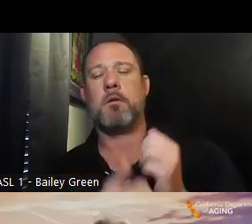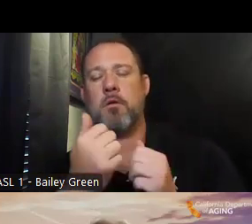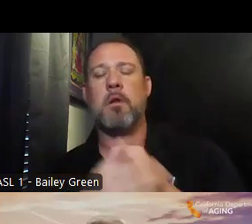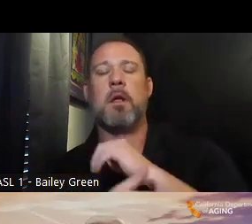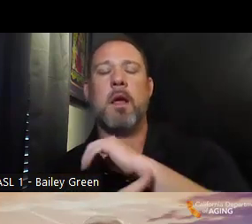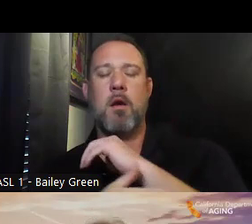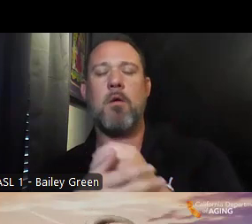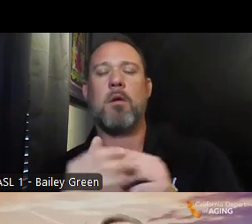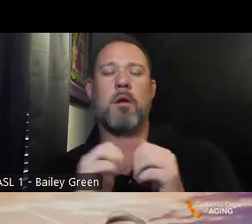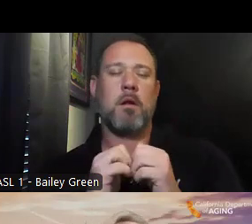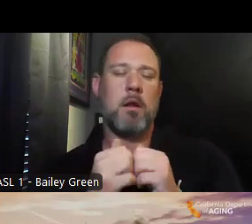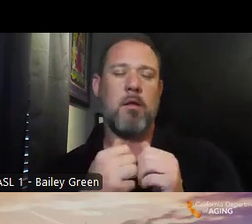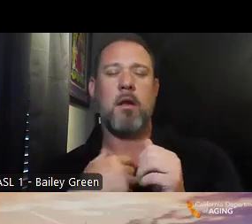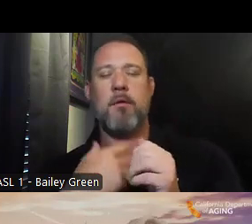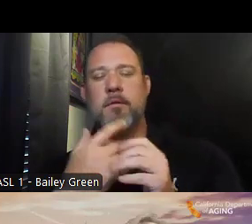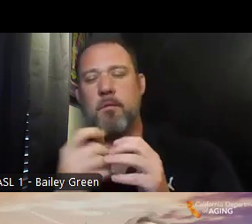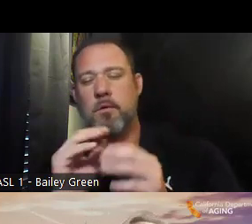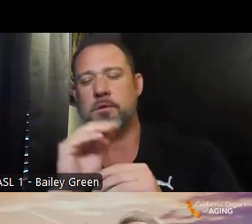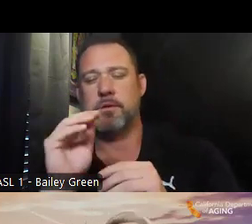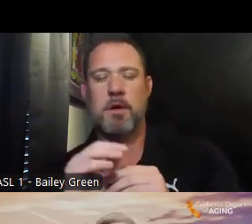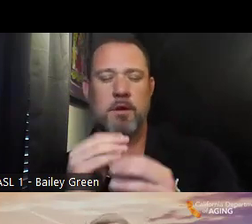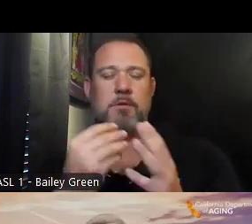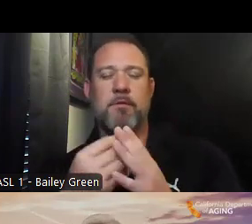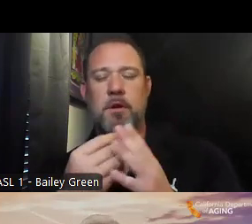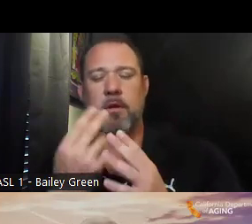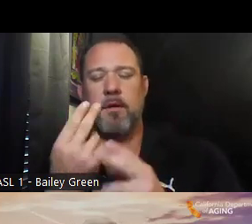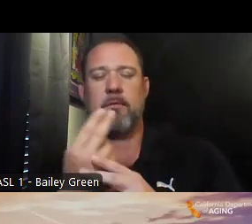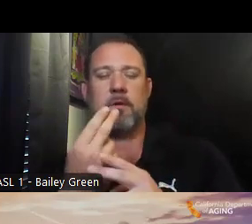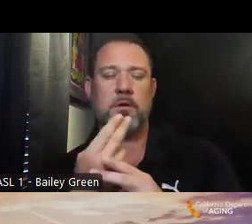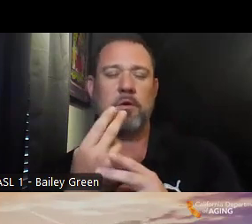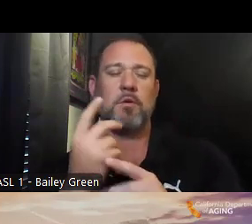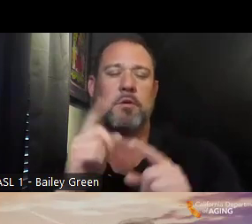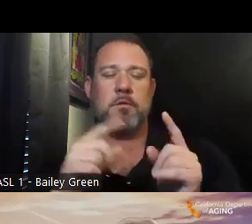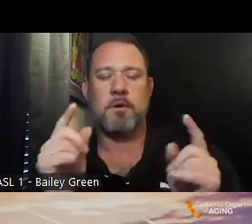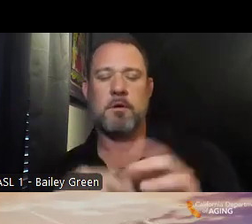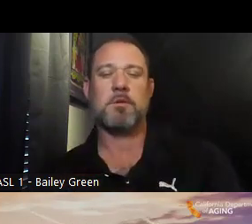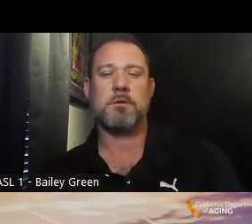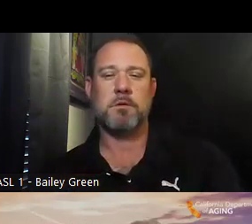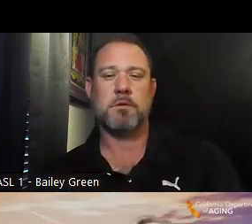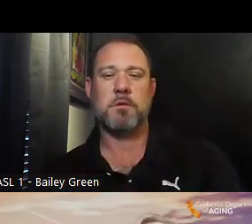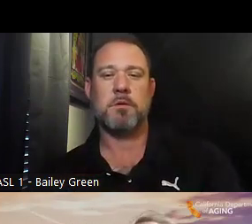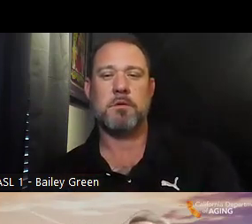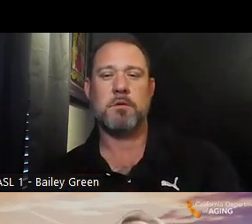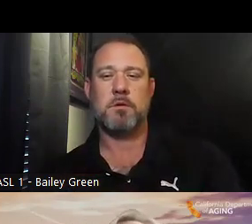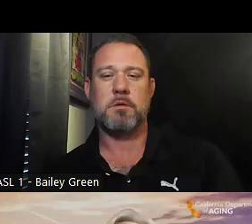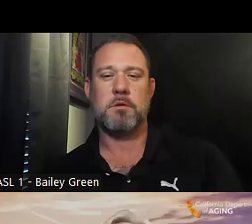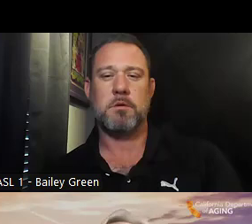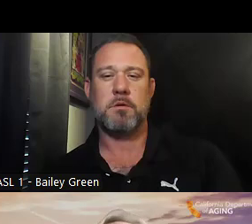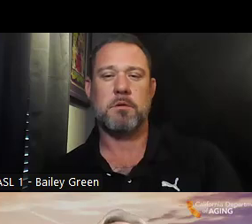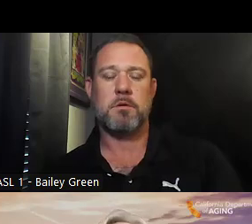counties, and how they have certain percentages of how much of the funding they have to use on these various different buckets of services and